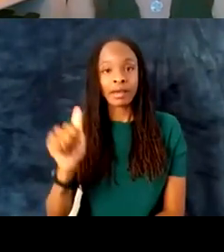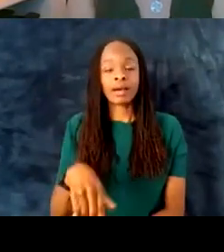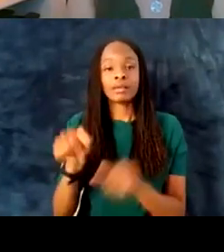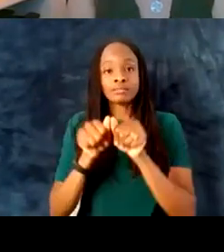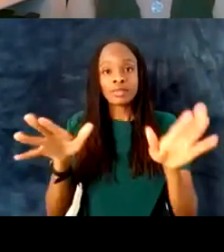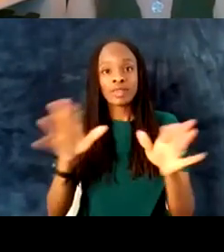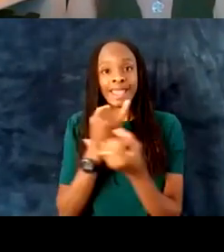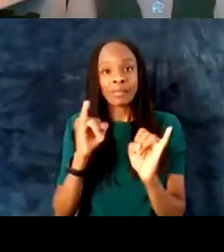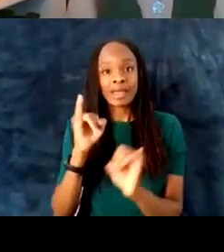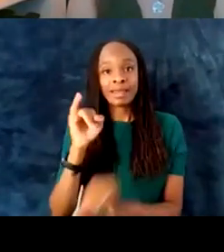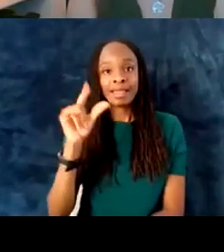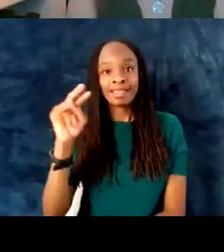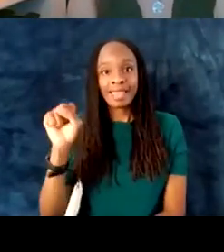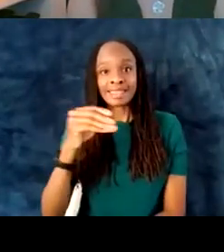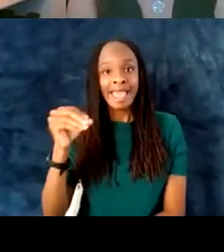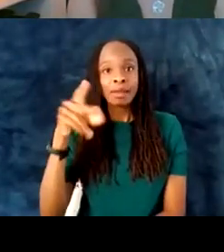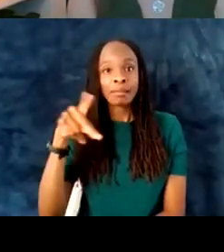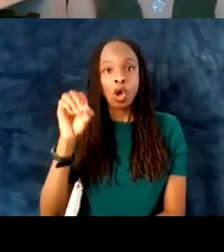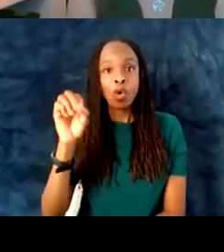Independent Lens and POV.